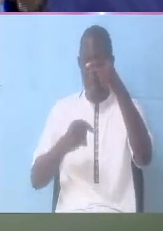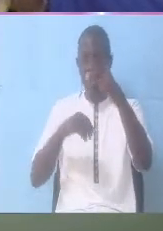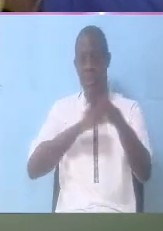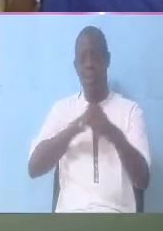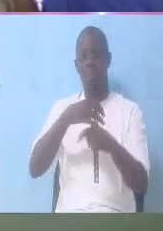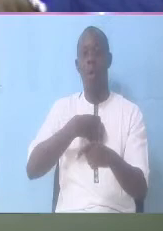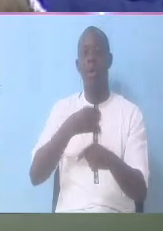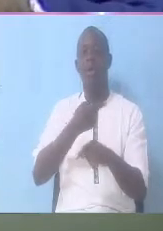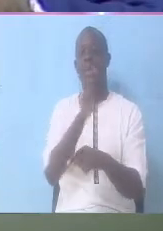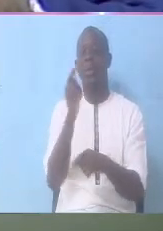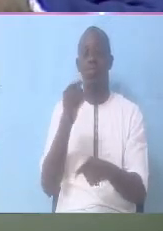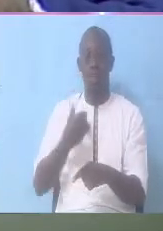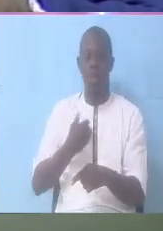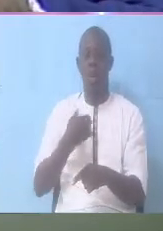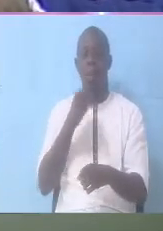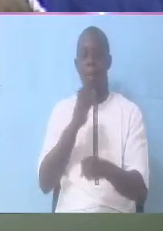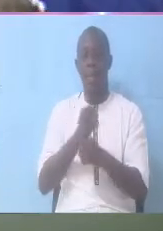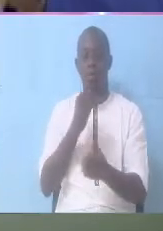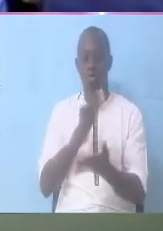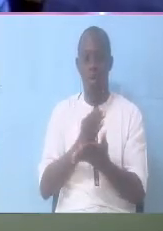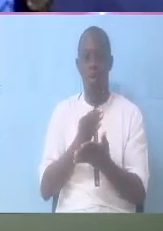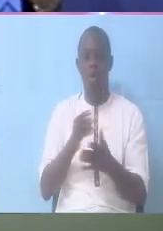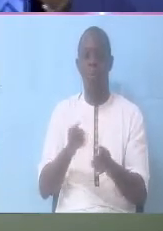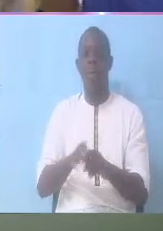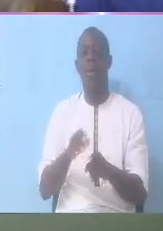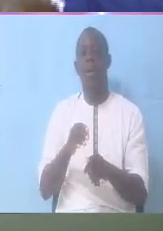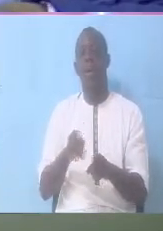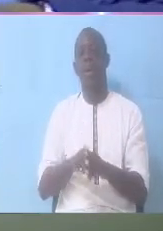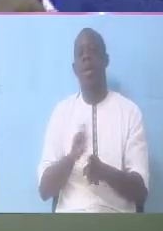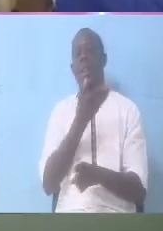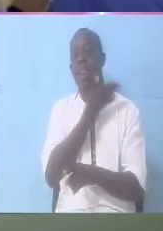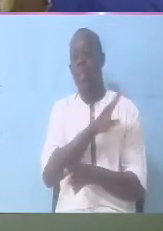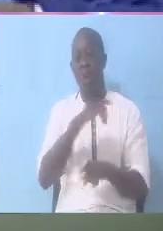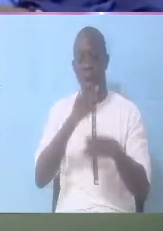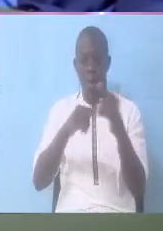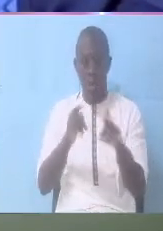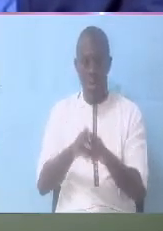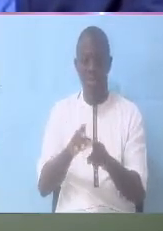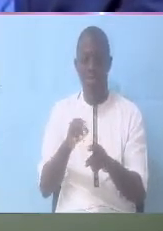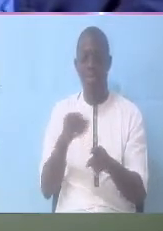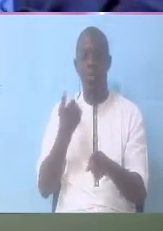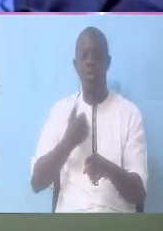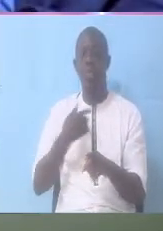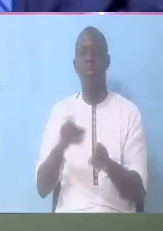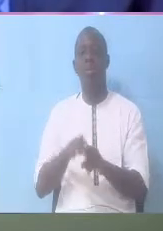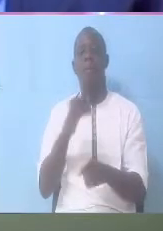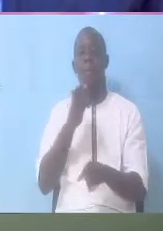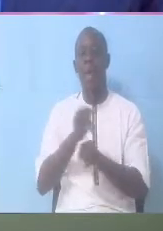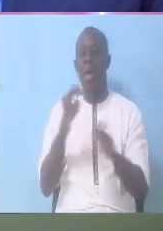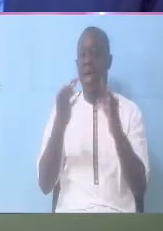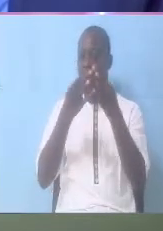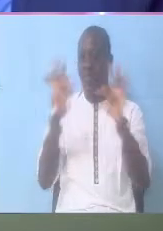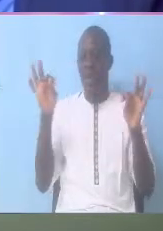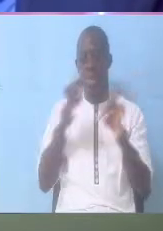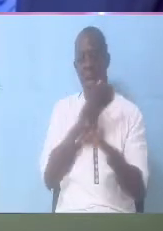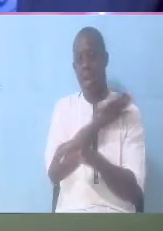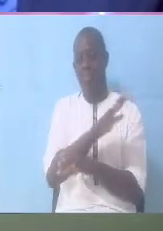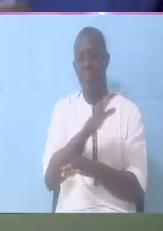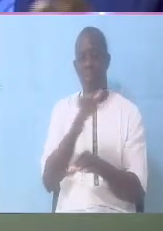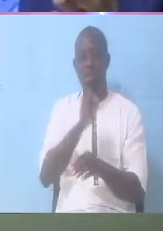people neutralized. Because when you said all of them, inconvenience to him, correct?